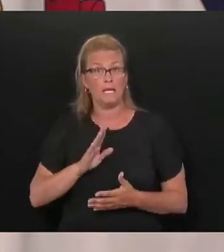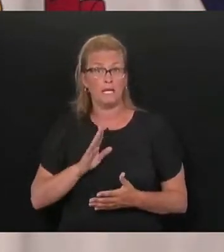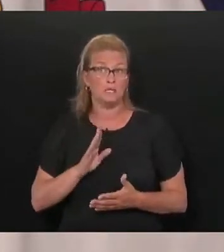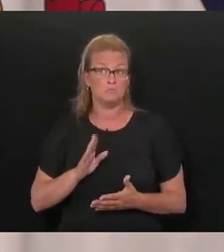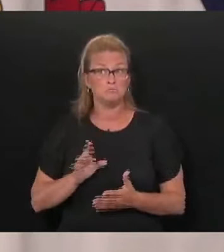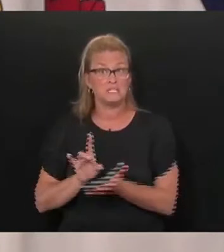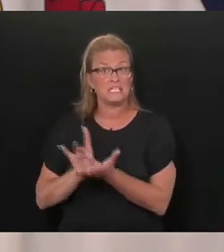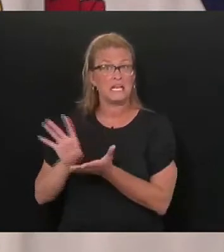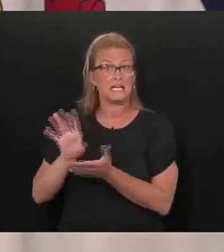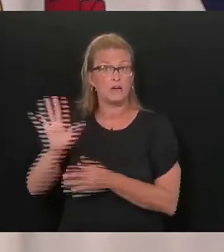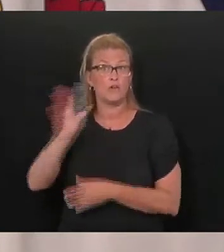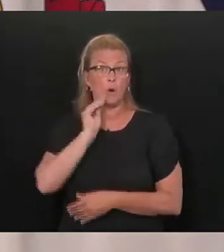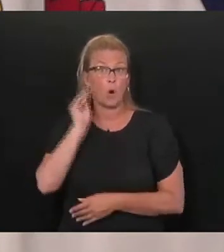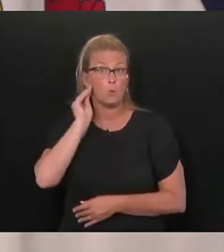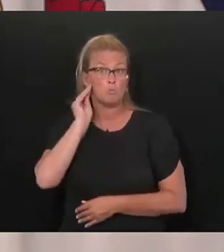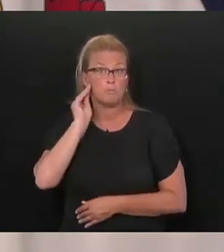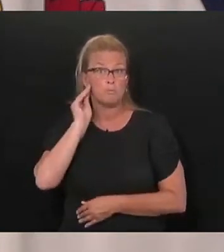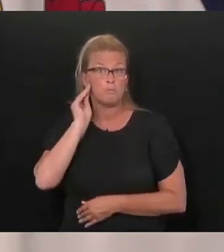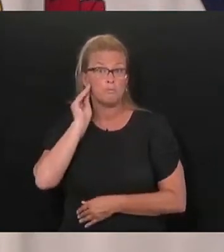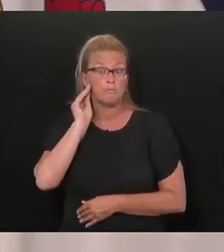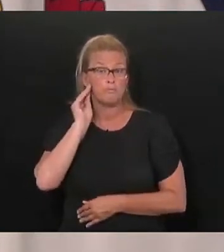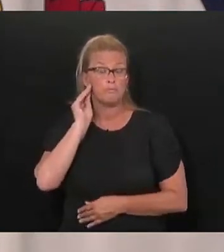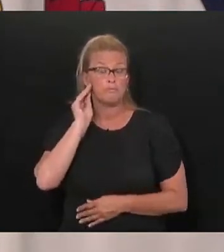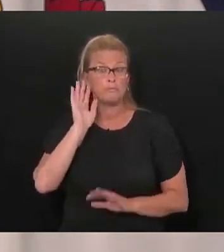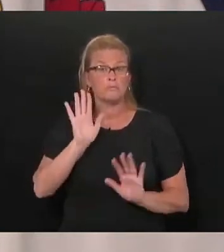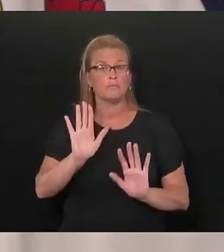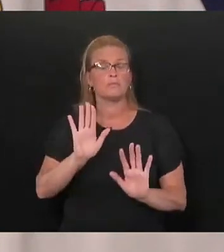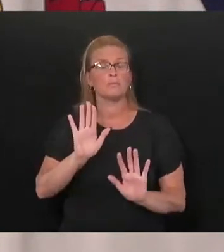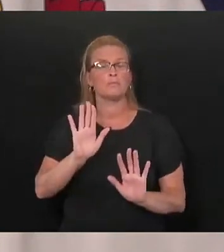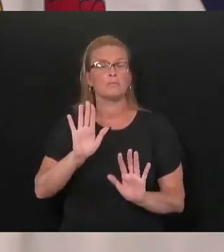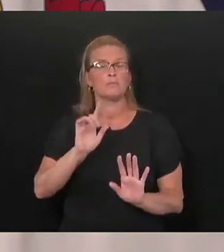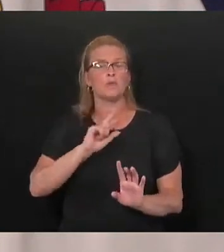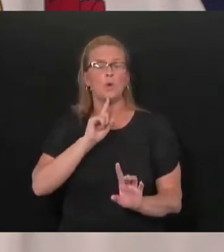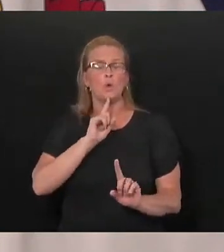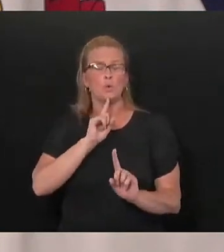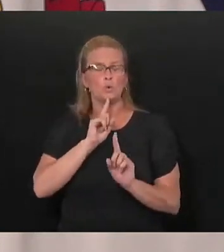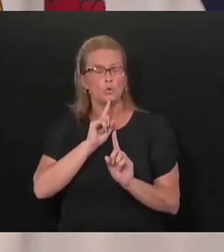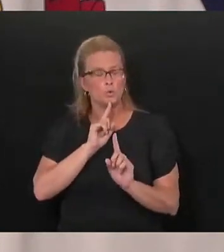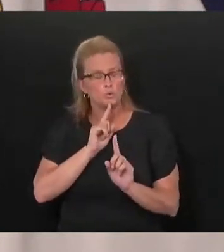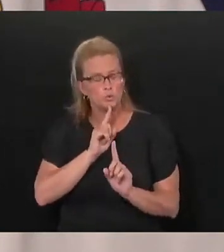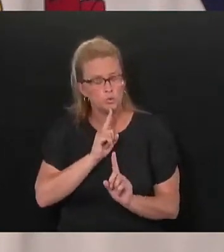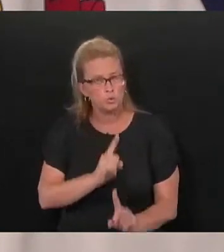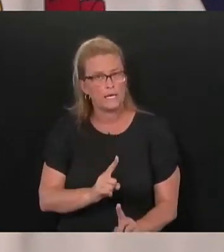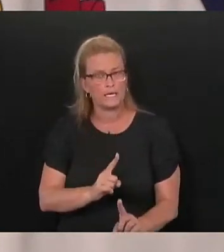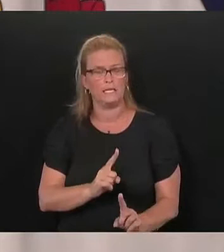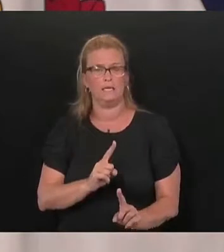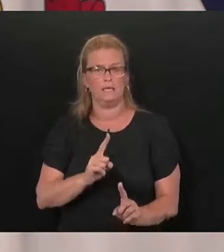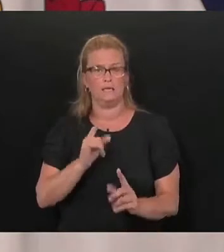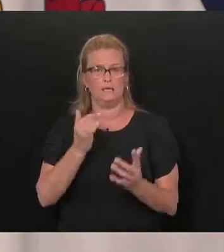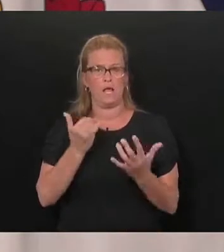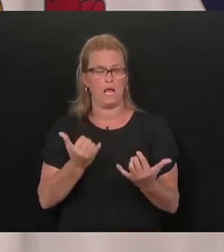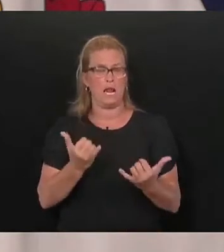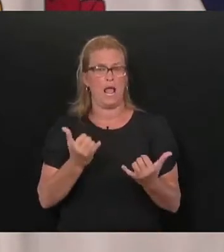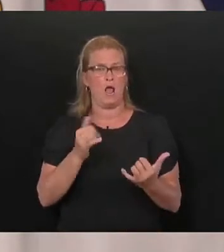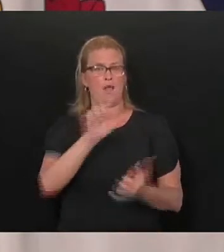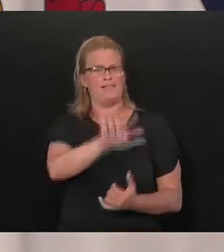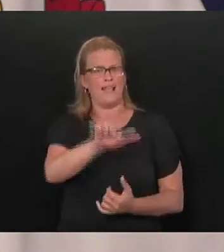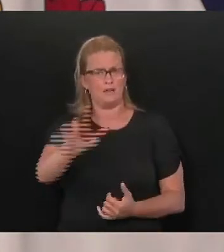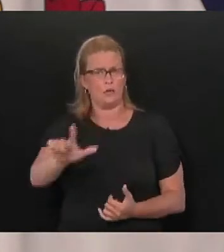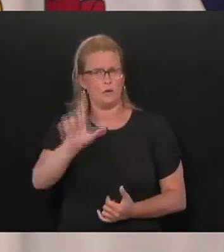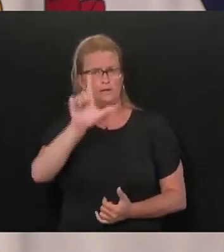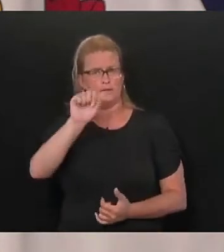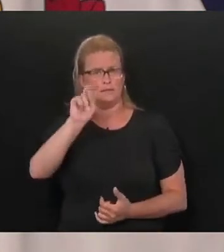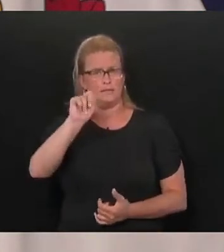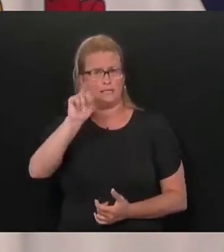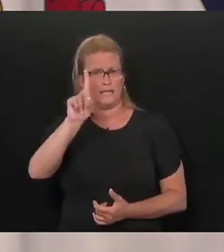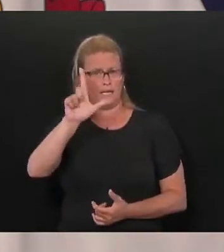whatever it may be. I would plead with those landlords, plead with them